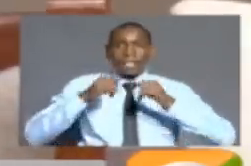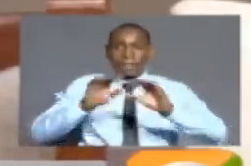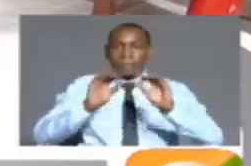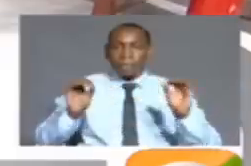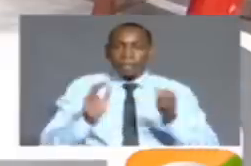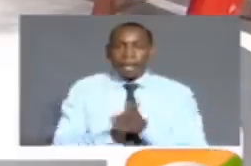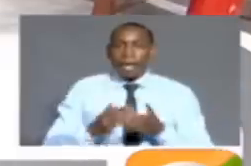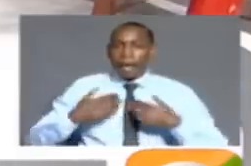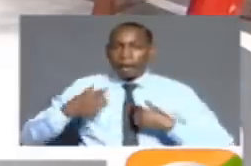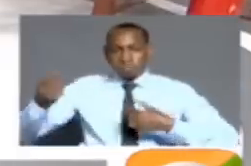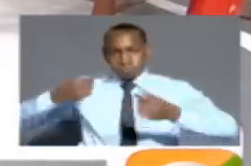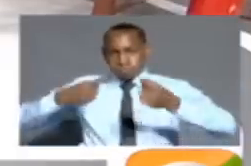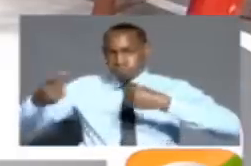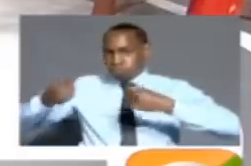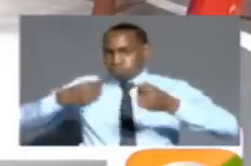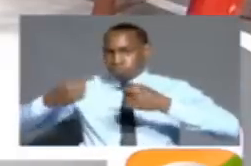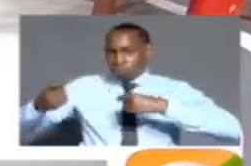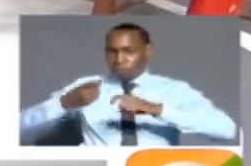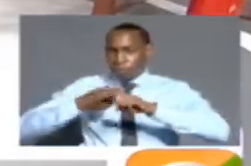message here from